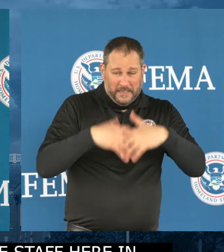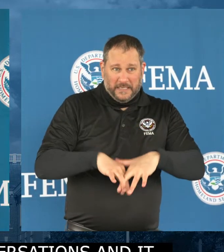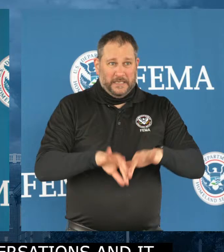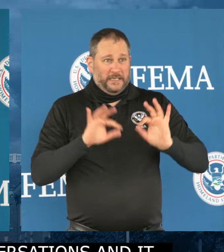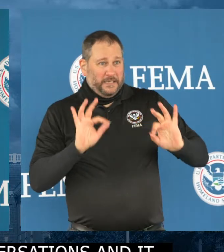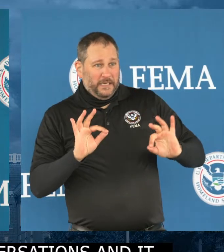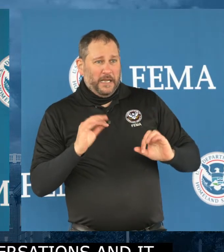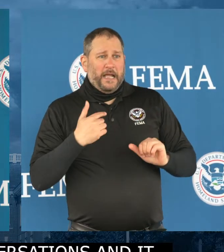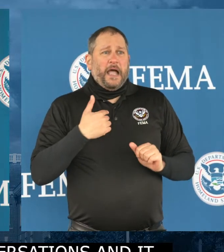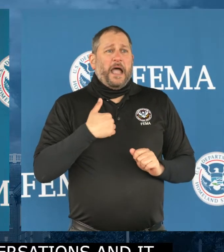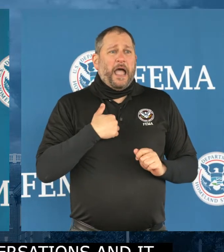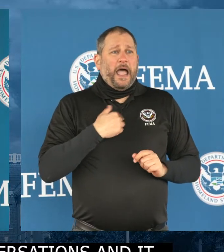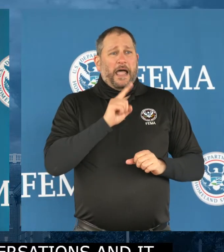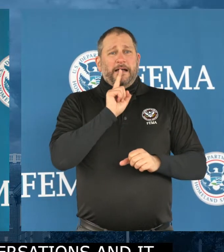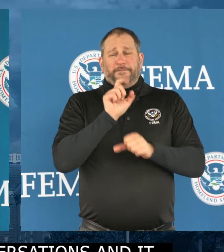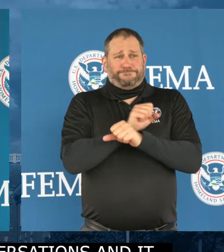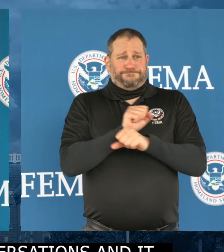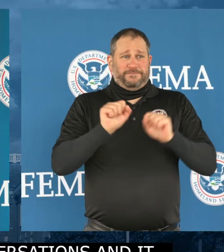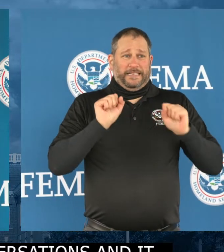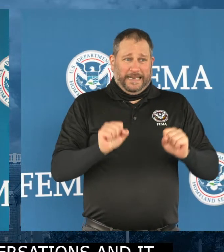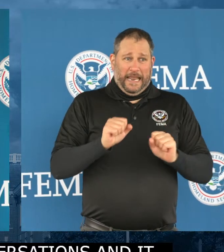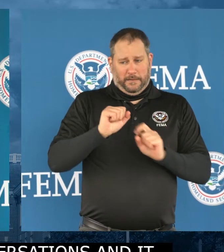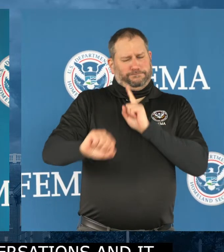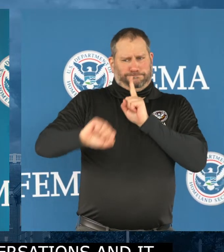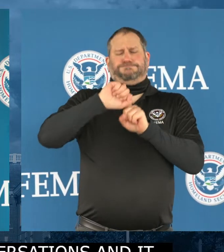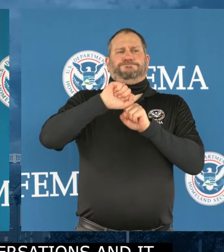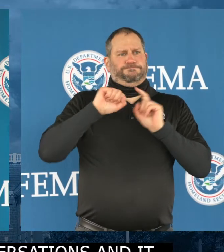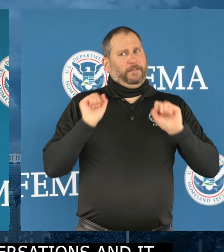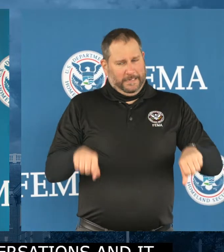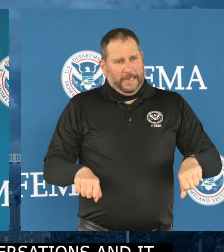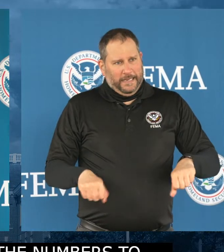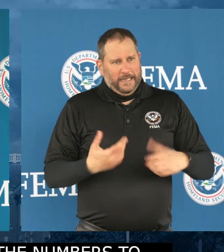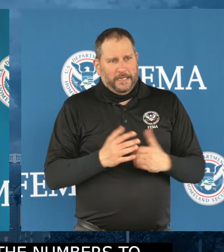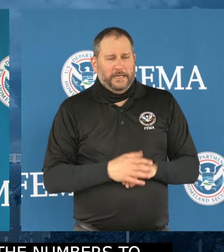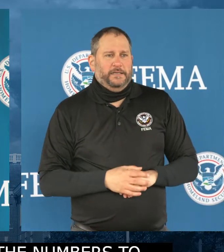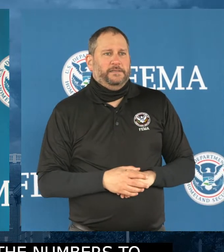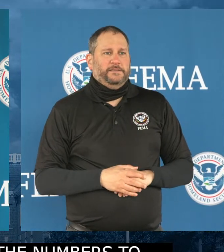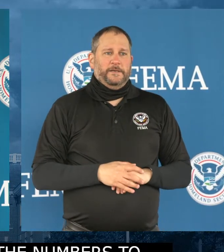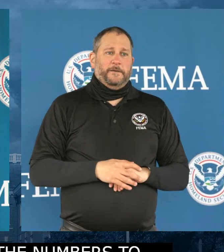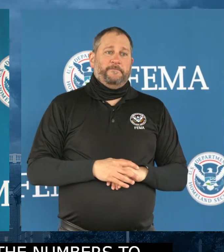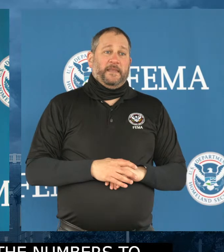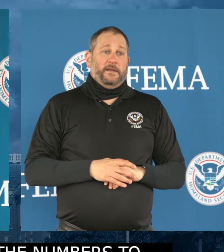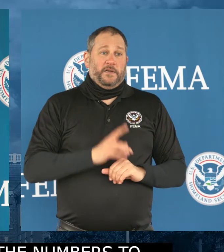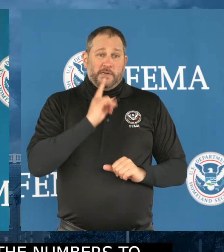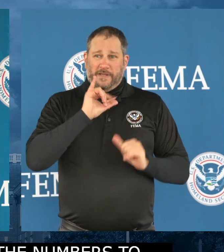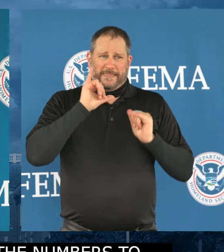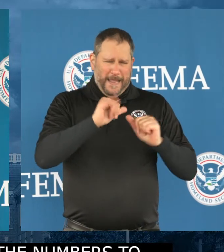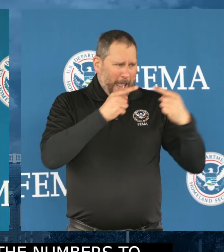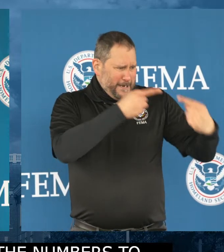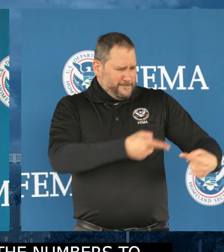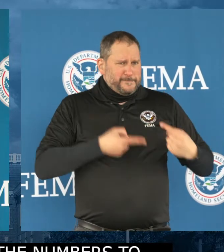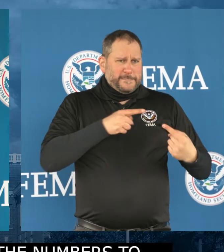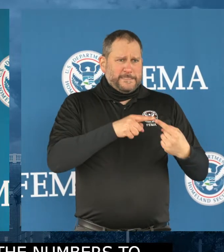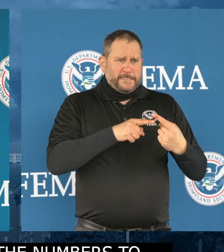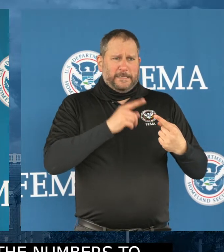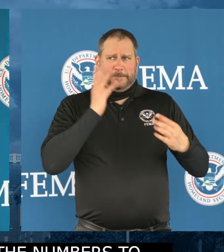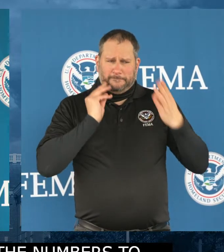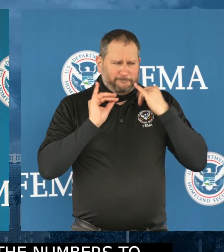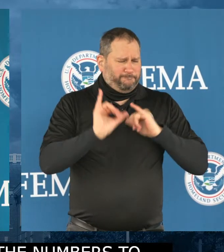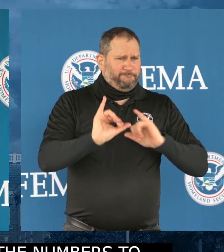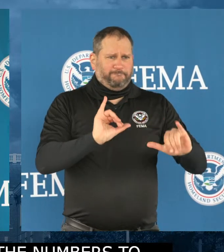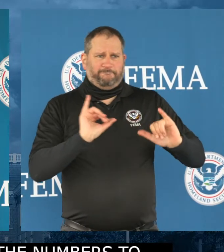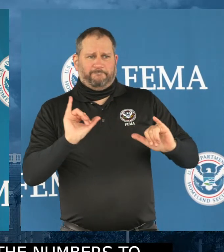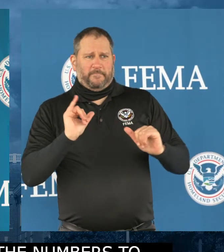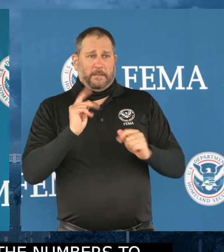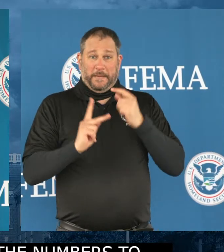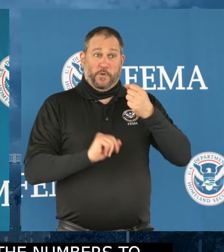tremendous impact. But the thing that, I can say that through that adversity, the people that made it here and the people that are